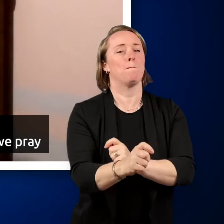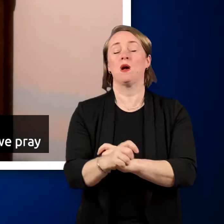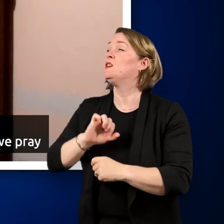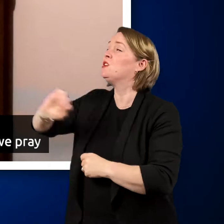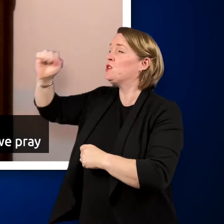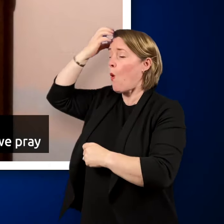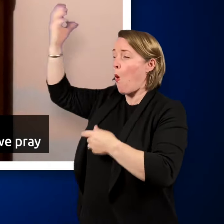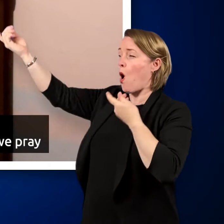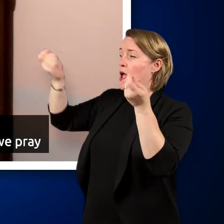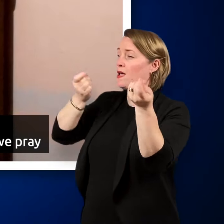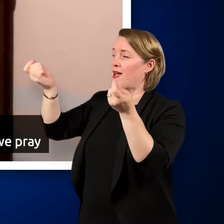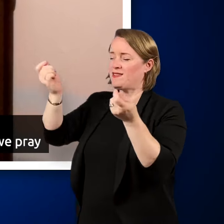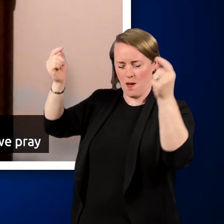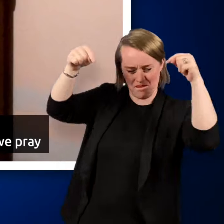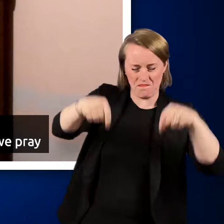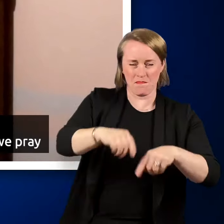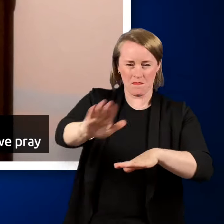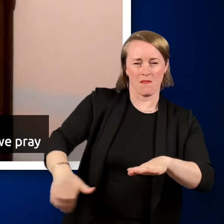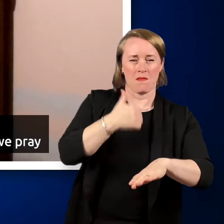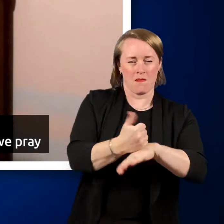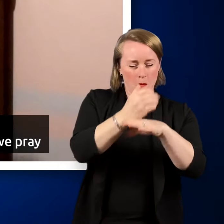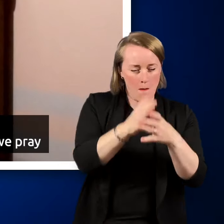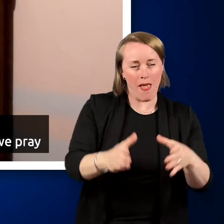atmosphere, build your kingdom.